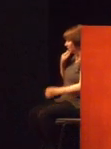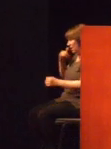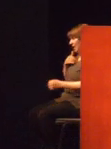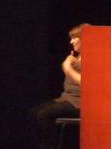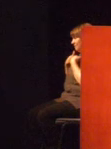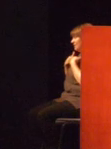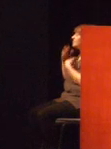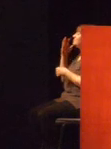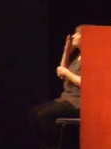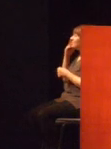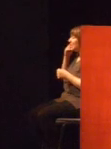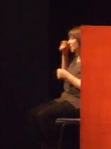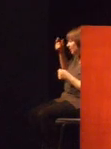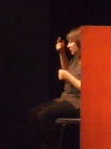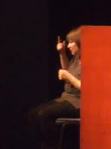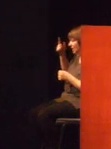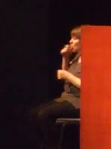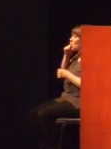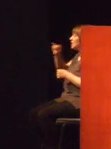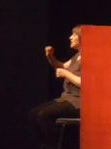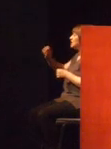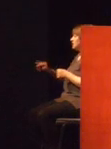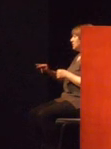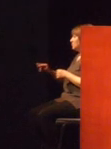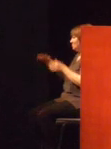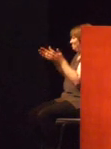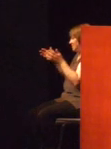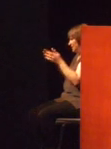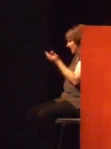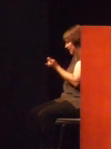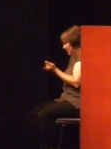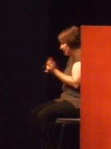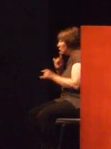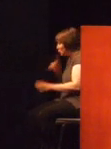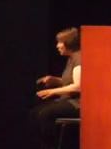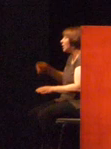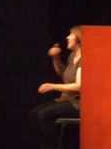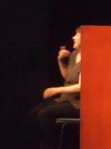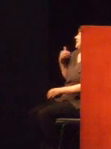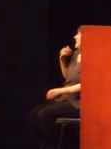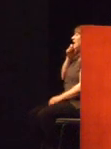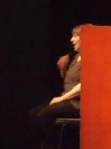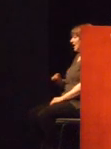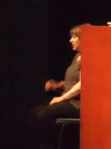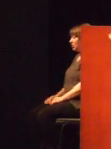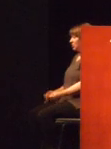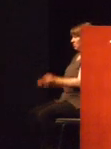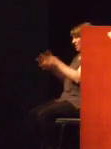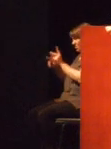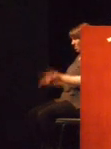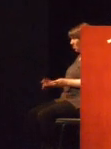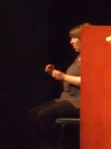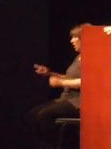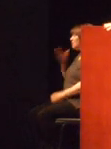that racism exists at a very young age. And throughout their lives, often, not everybody, often have to contend with